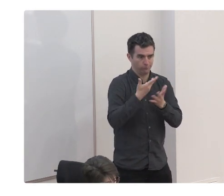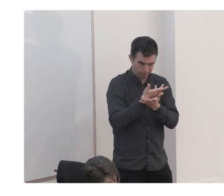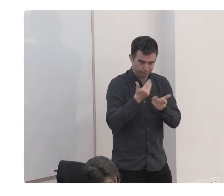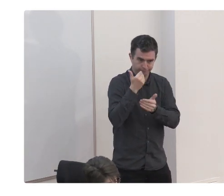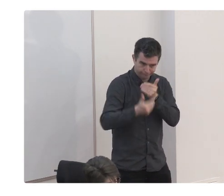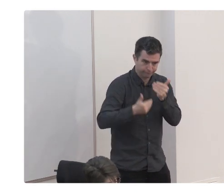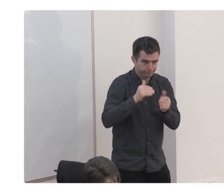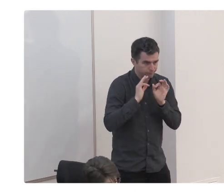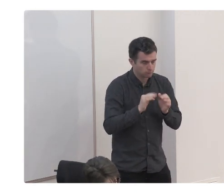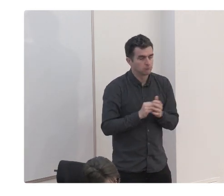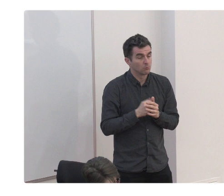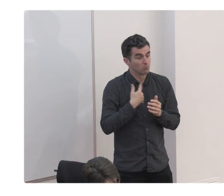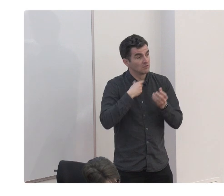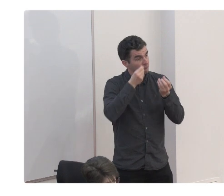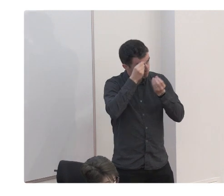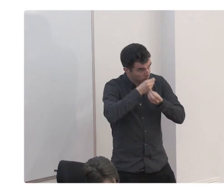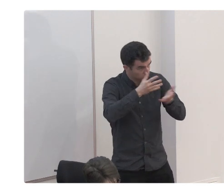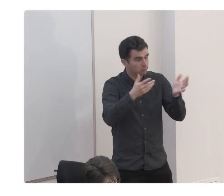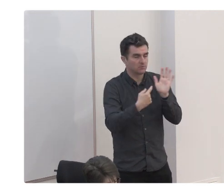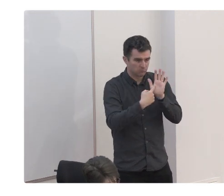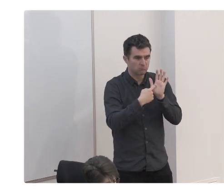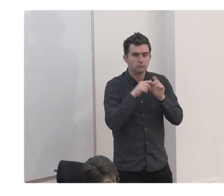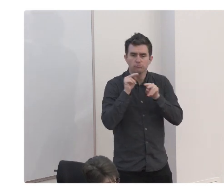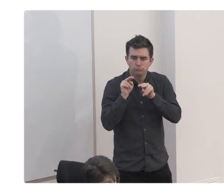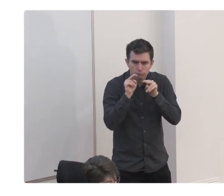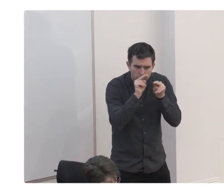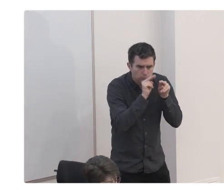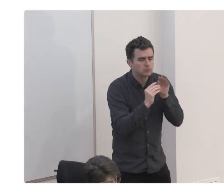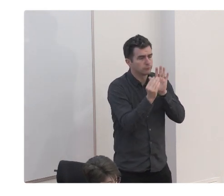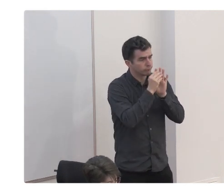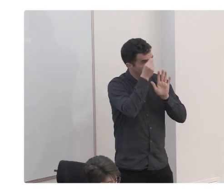rights of people with disability, and we try to speak with different